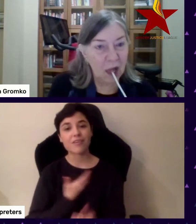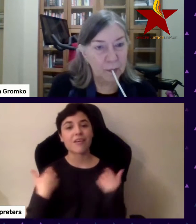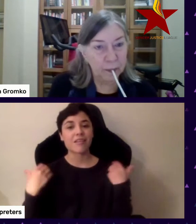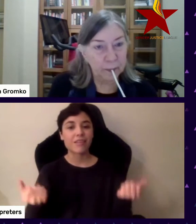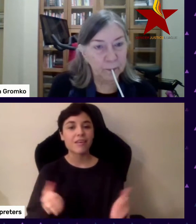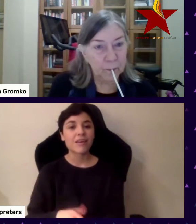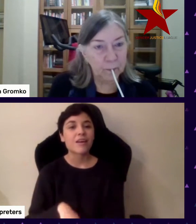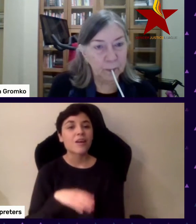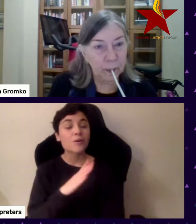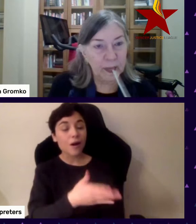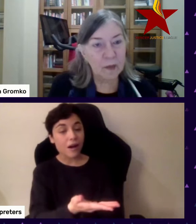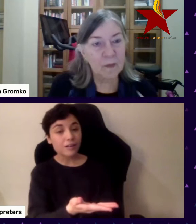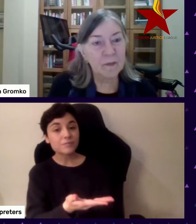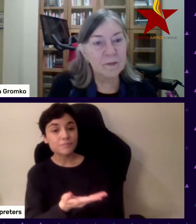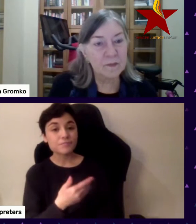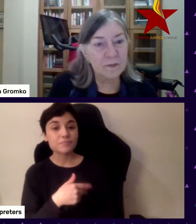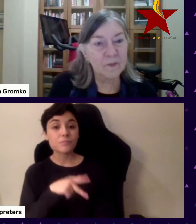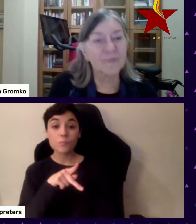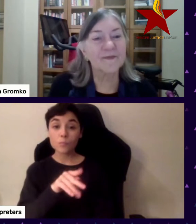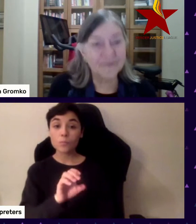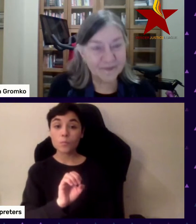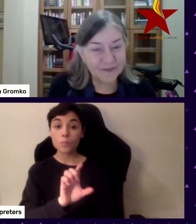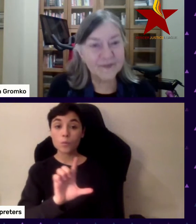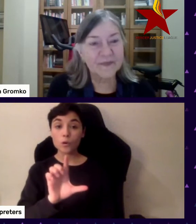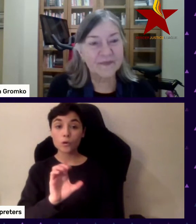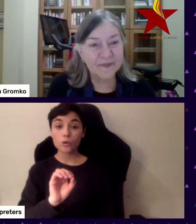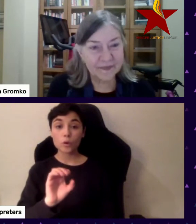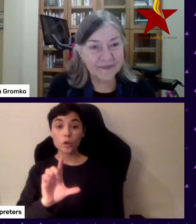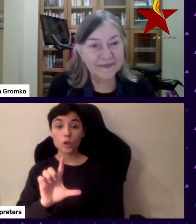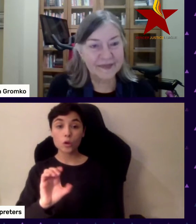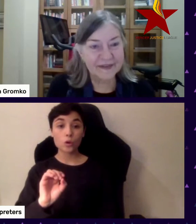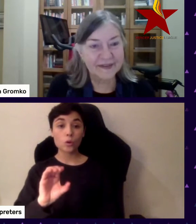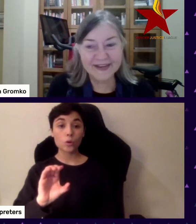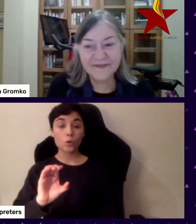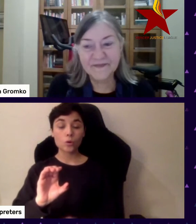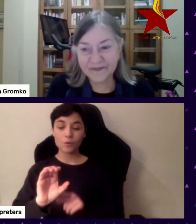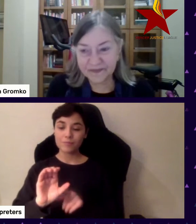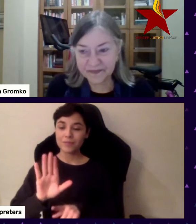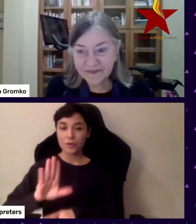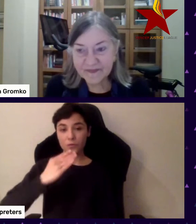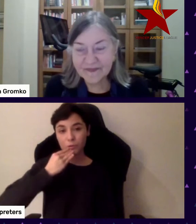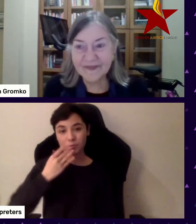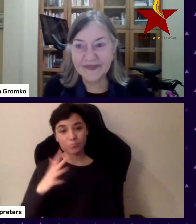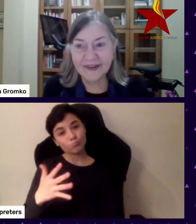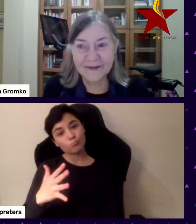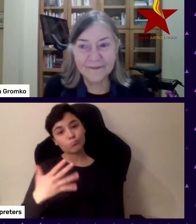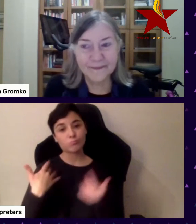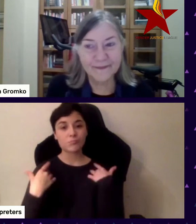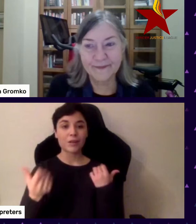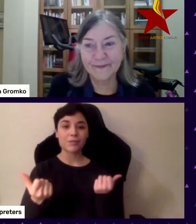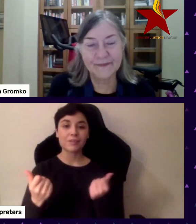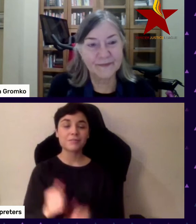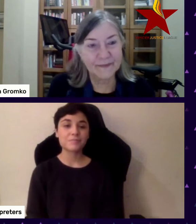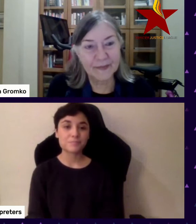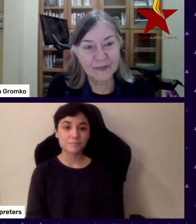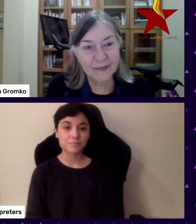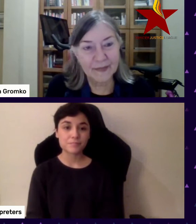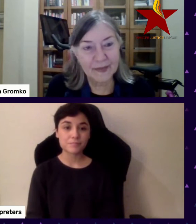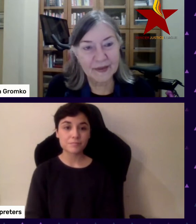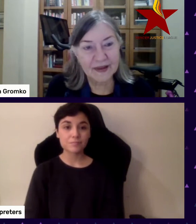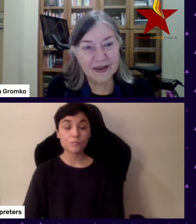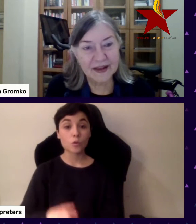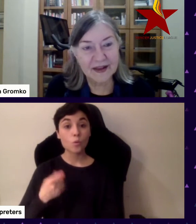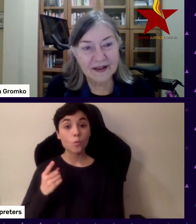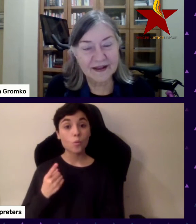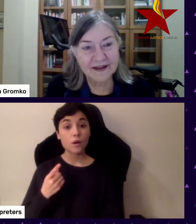of semi-healthy fast food chain in California. One of their commercials around the Super Bowl was something to the effect